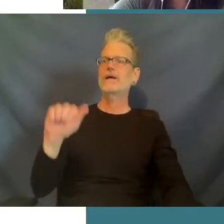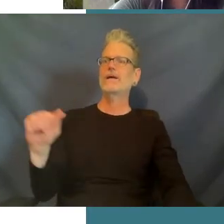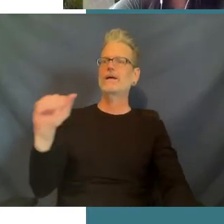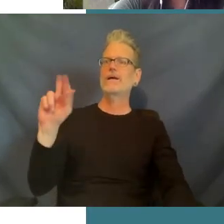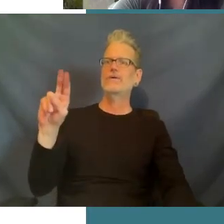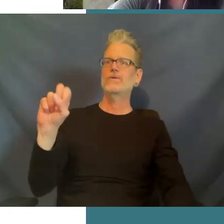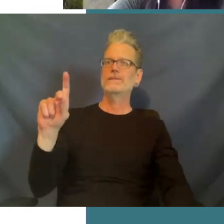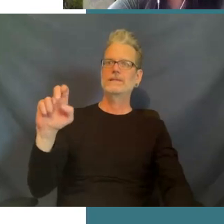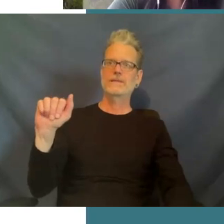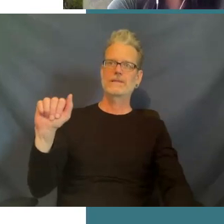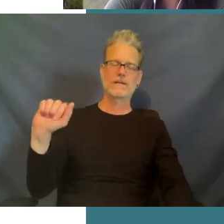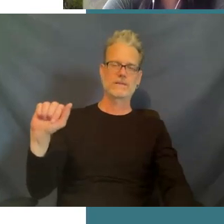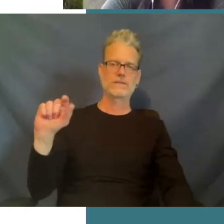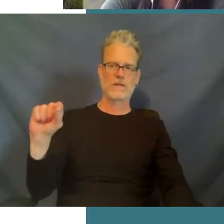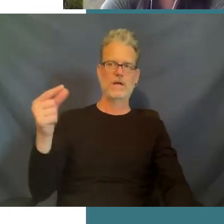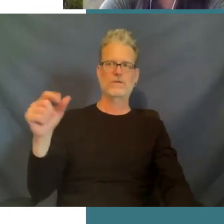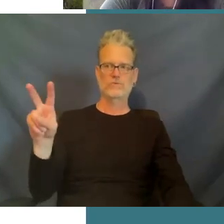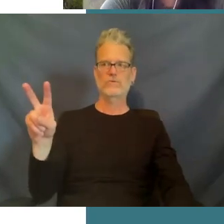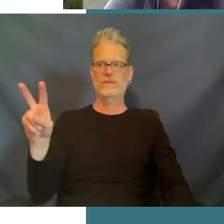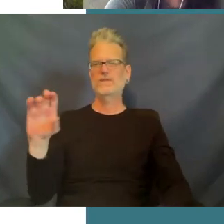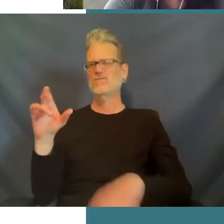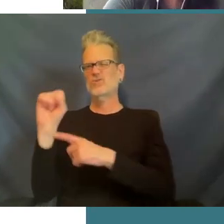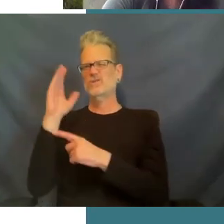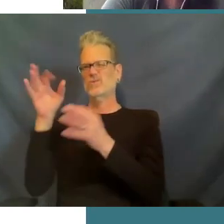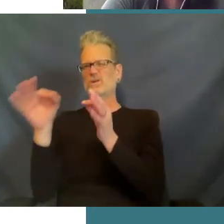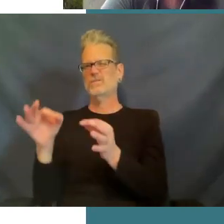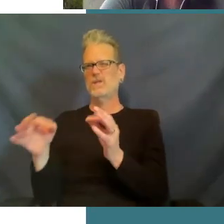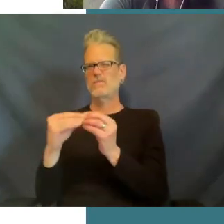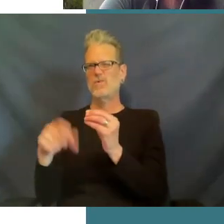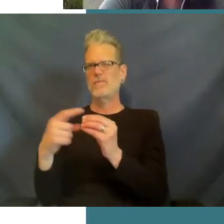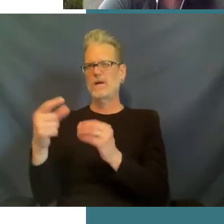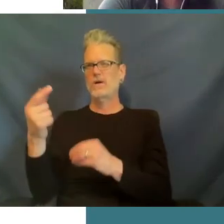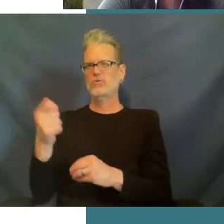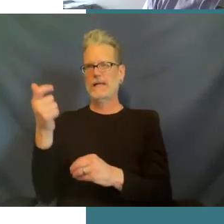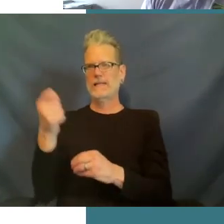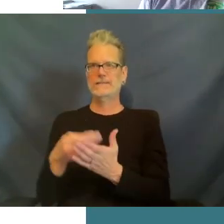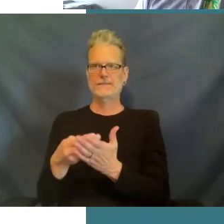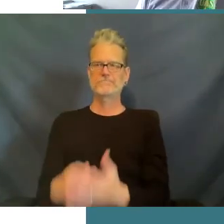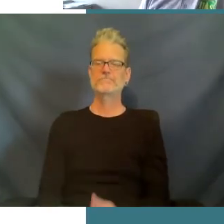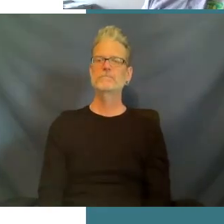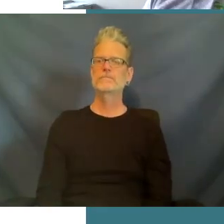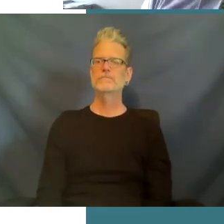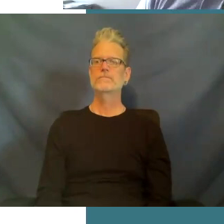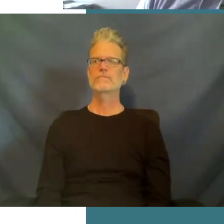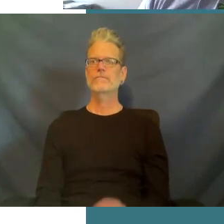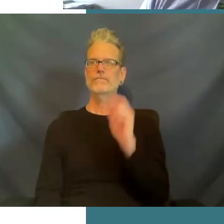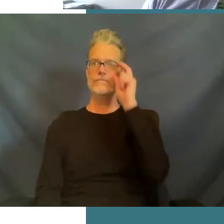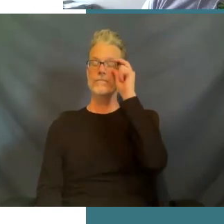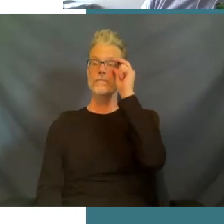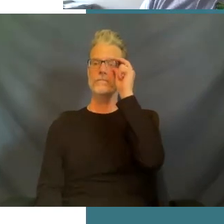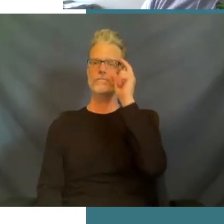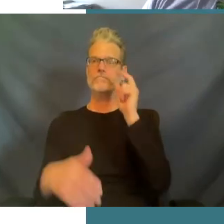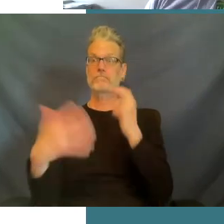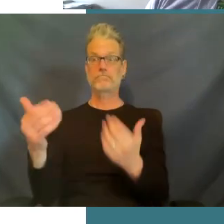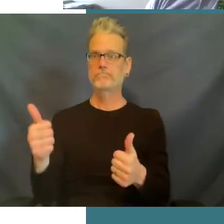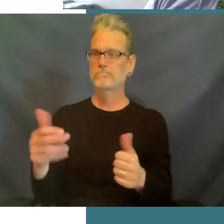opega@usda.gov. And Chris is going to talk a bit about getting started with grants. Yeah, so in terms of